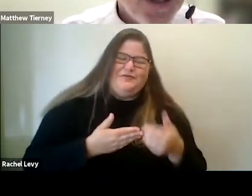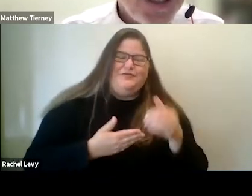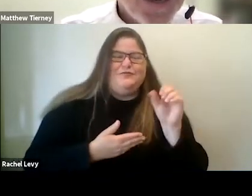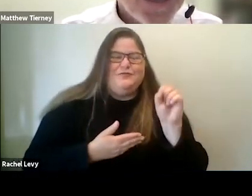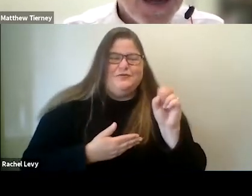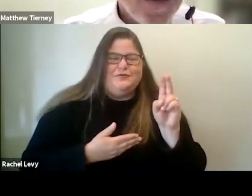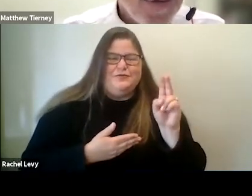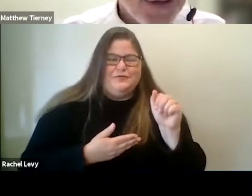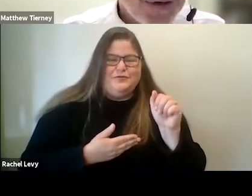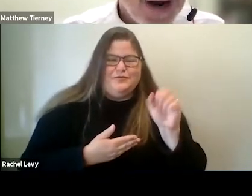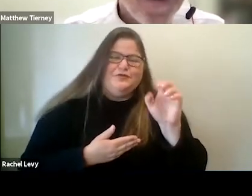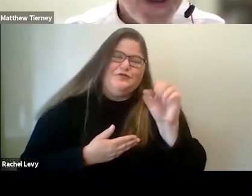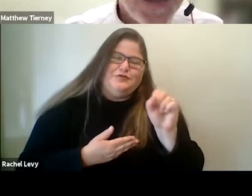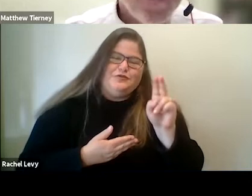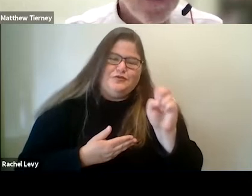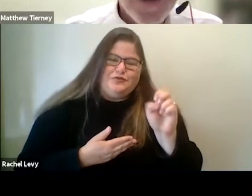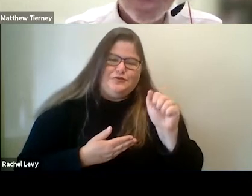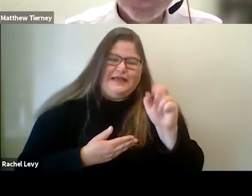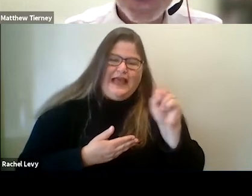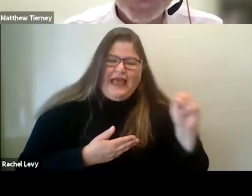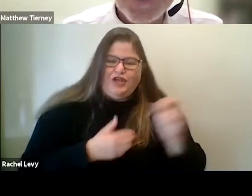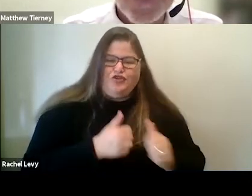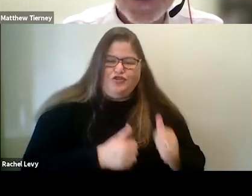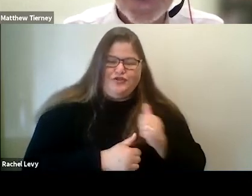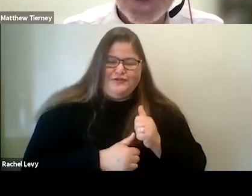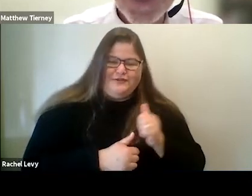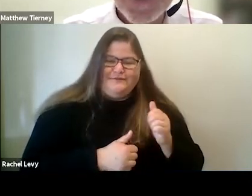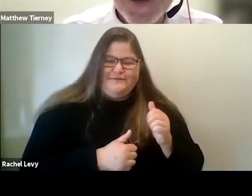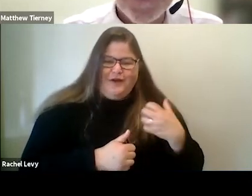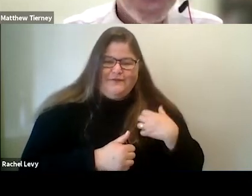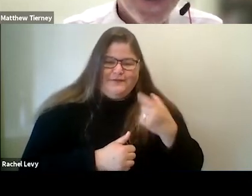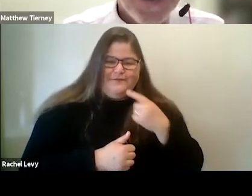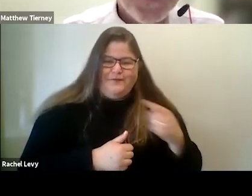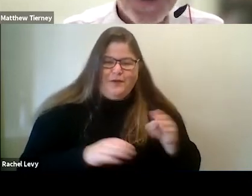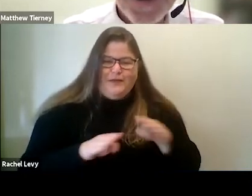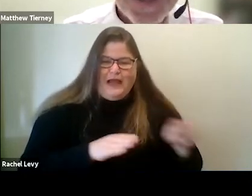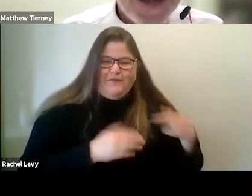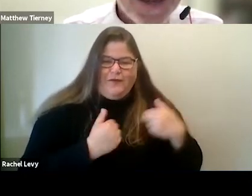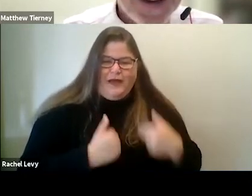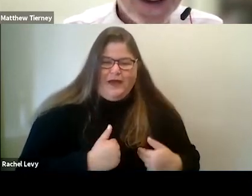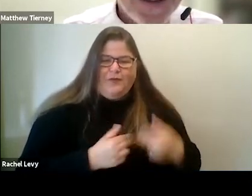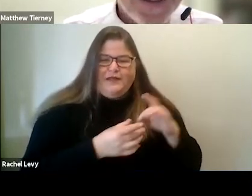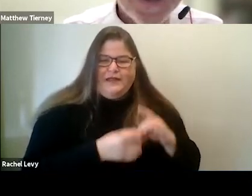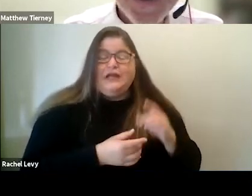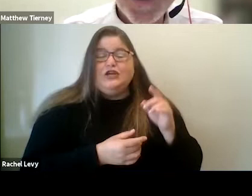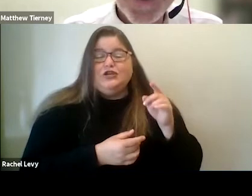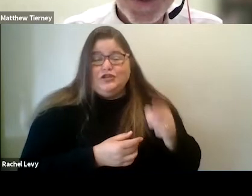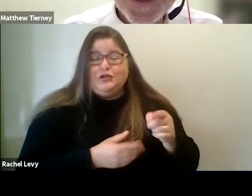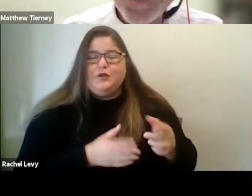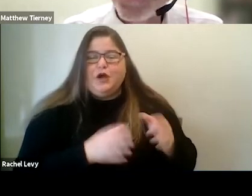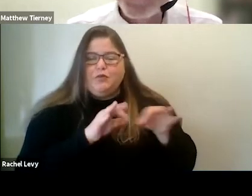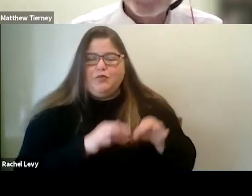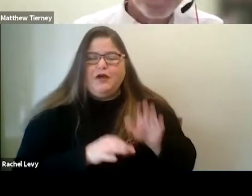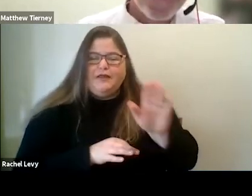who is Chief Executive Officer of Behavioral Health Link, and she's going to present their experience in the state of